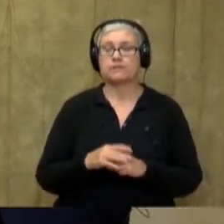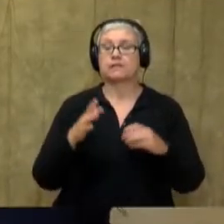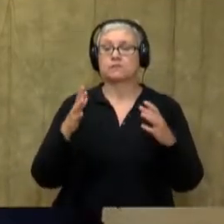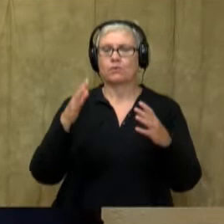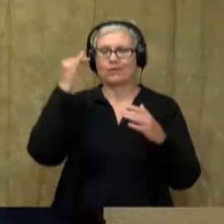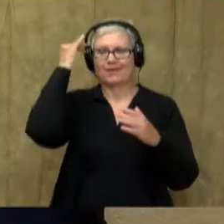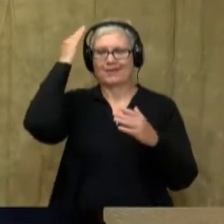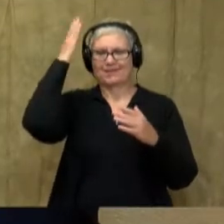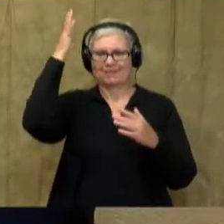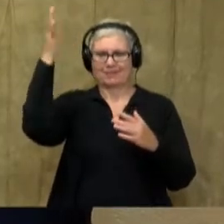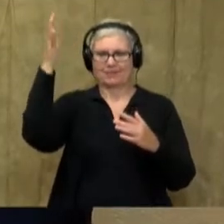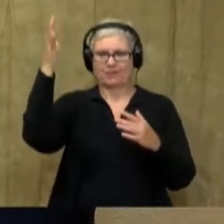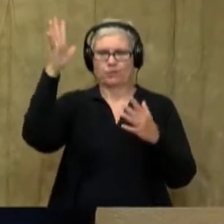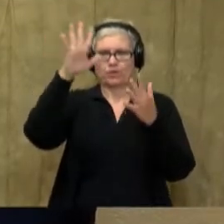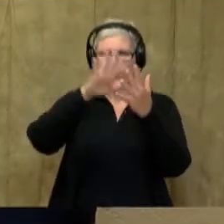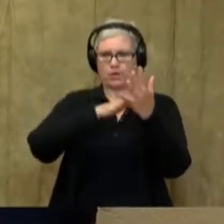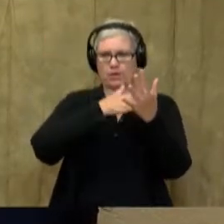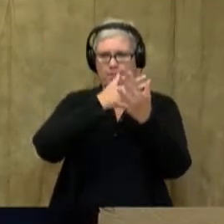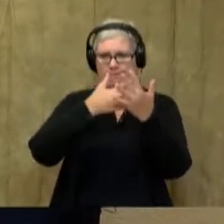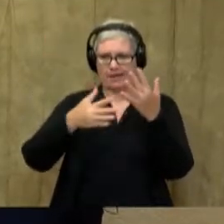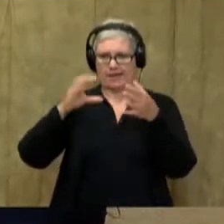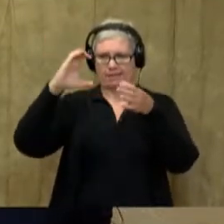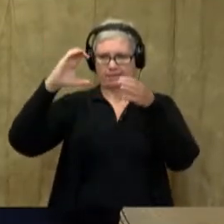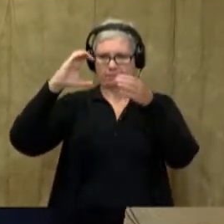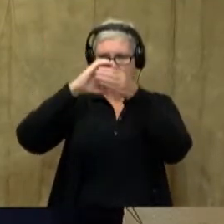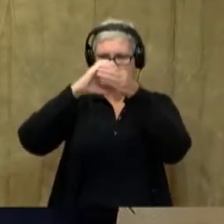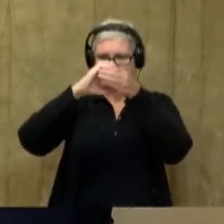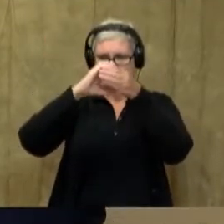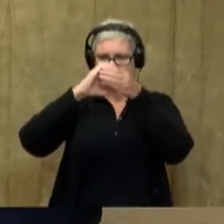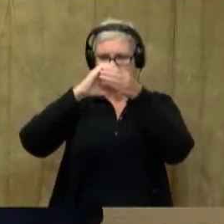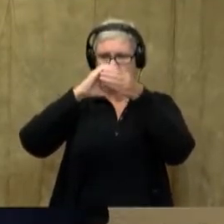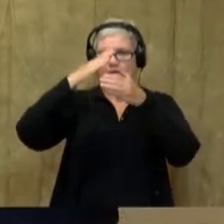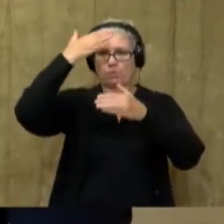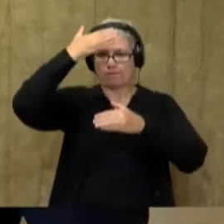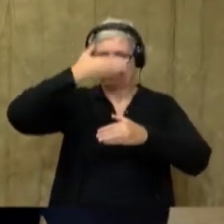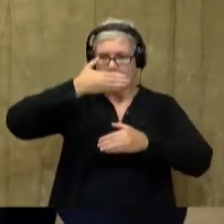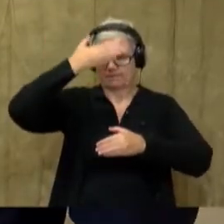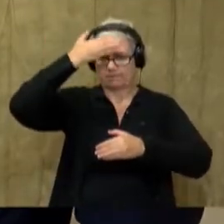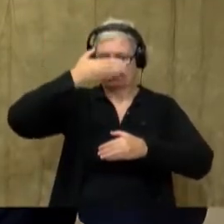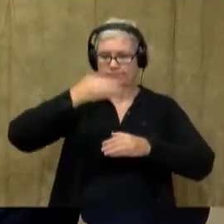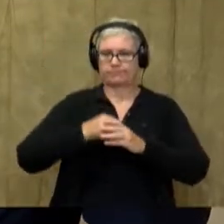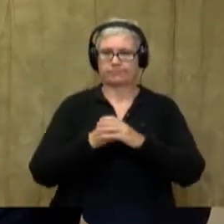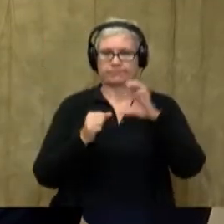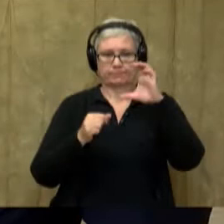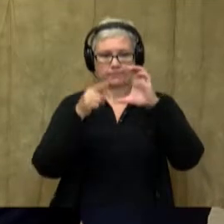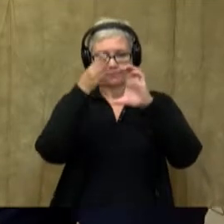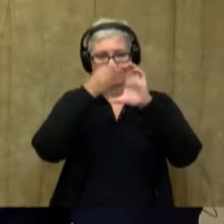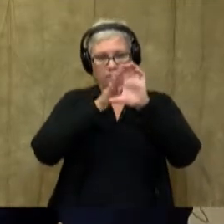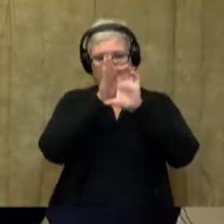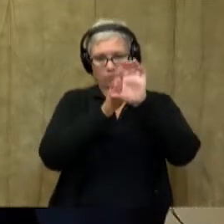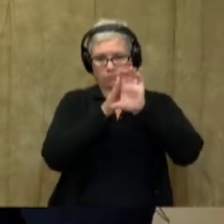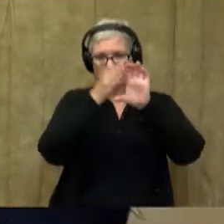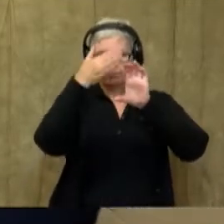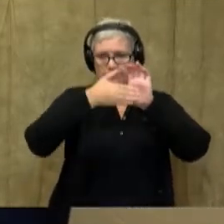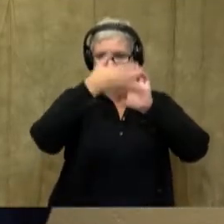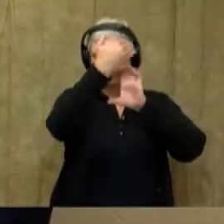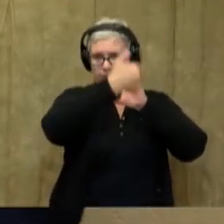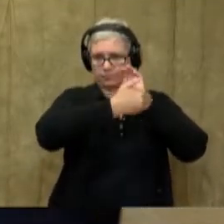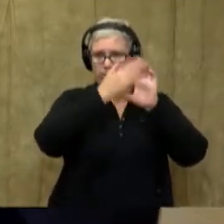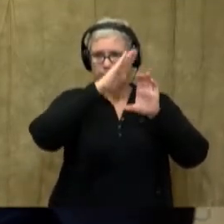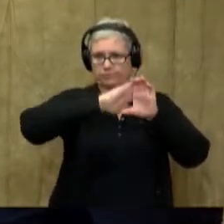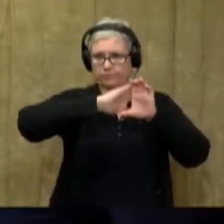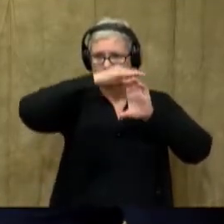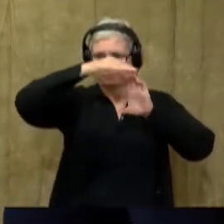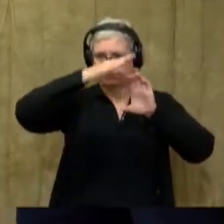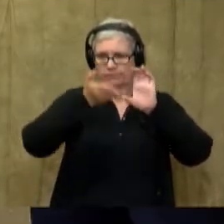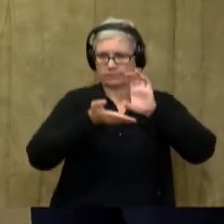painting this 4x4x4 cube on all of its faces. So all of these surfaces are covered in paint. And